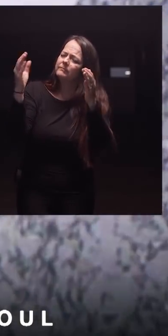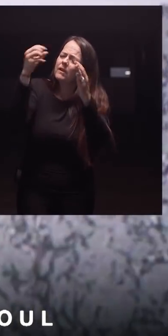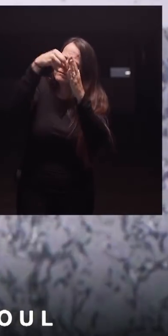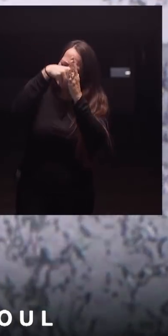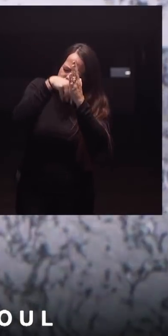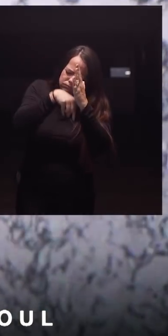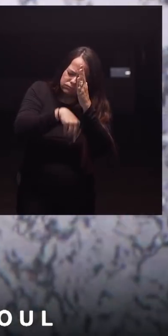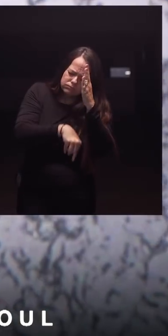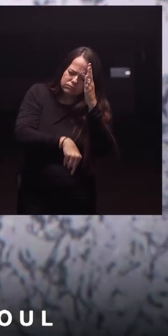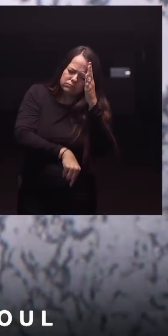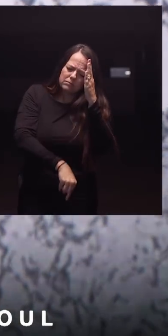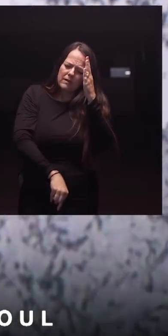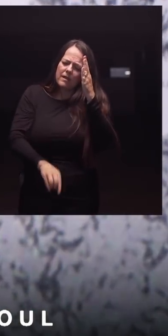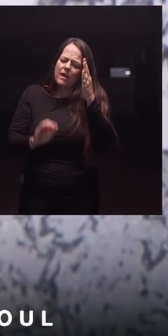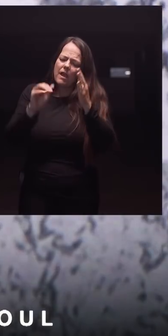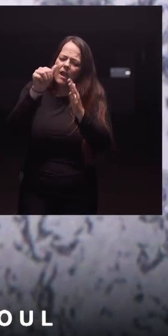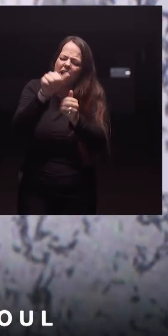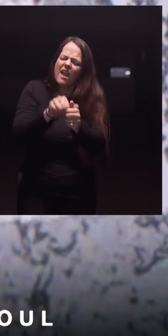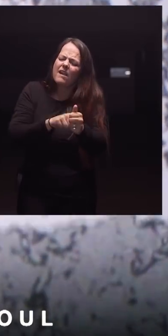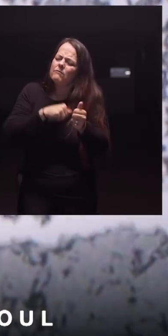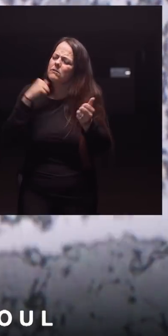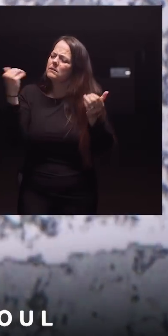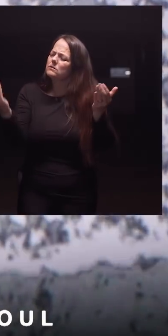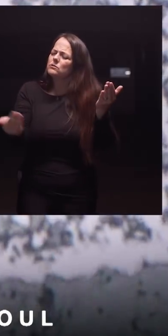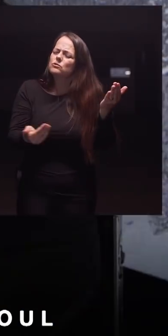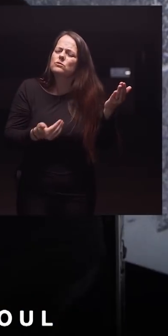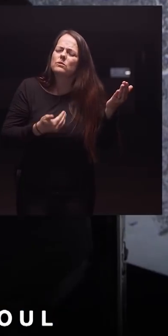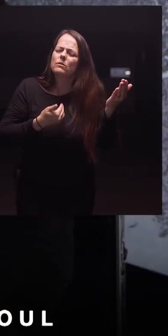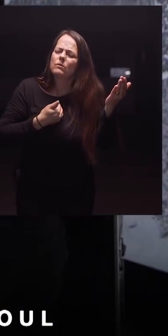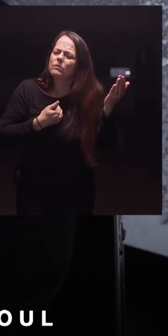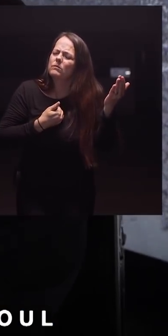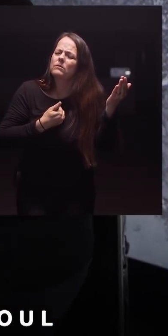within the depths of every soul,